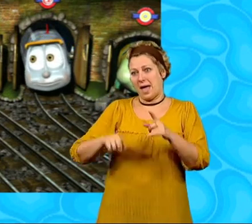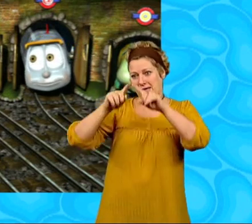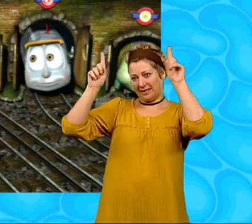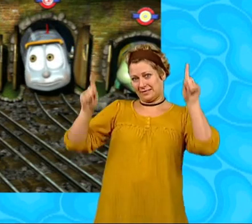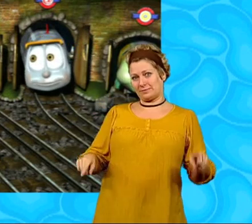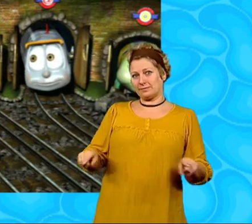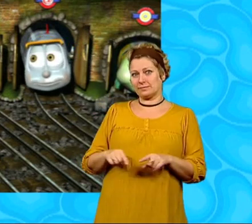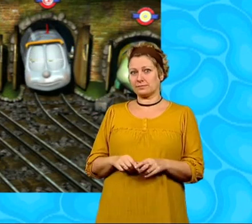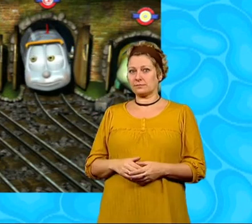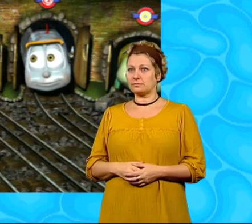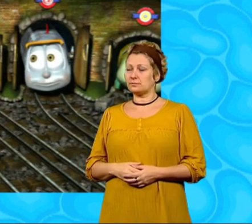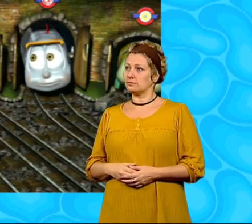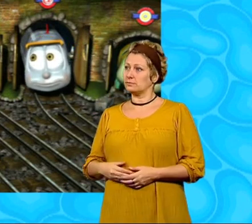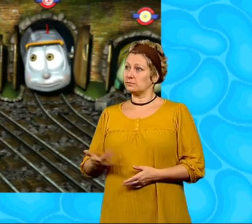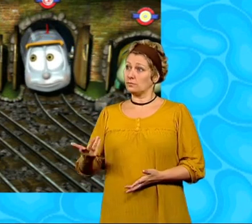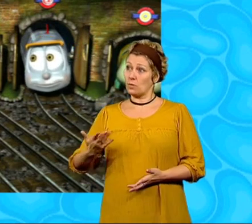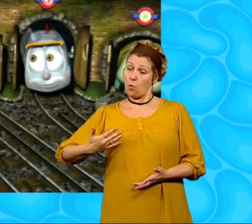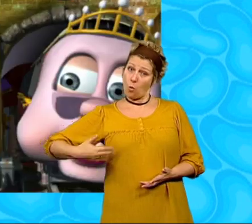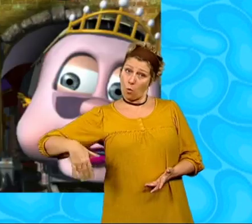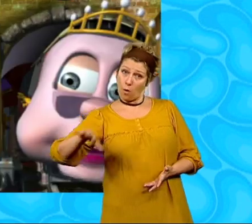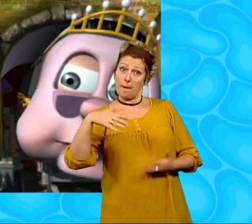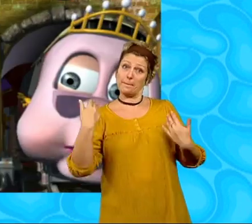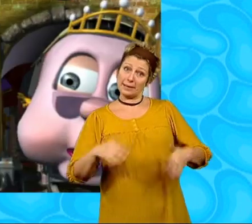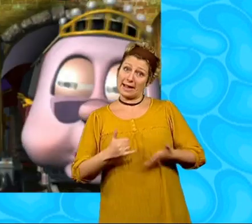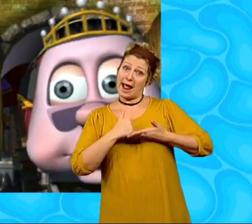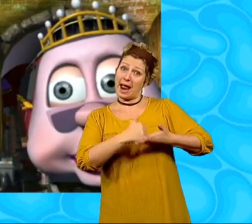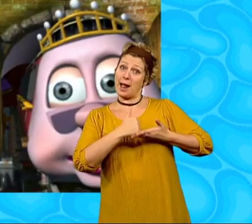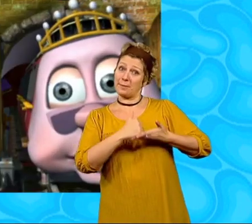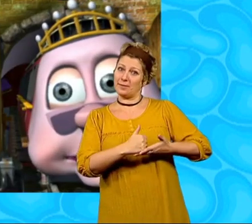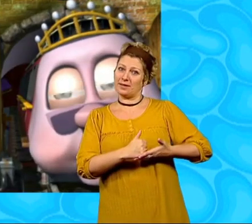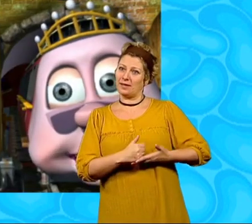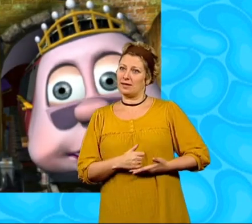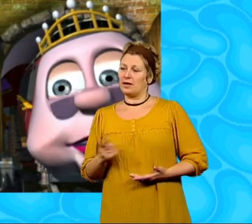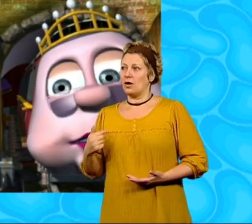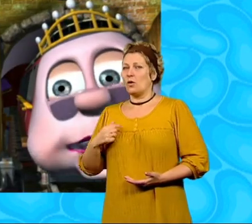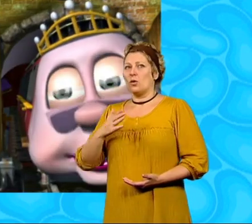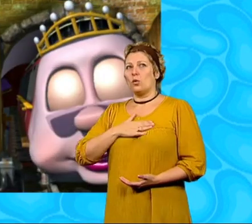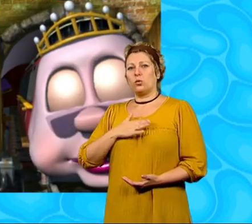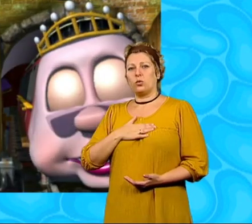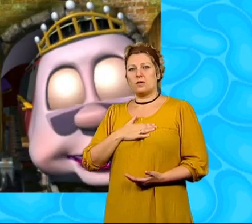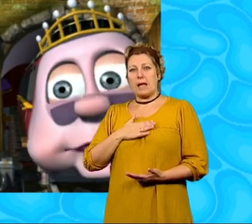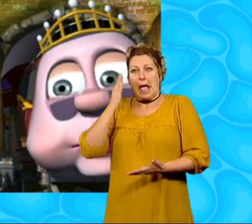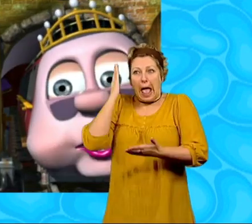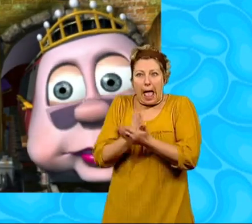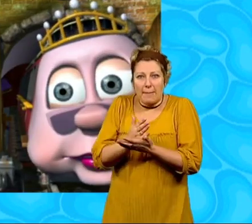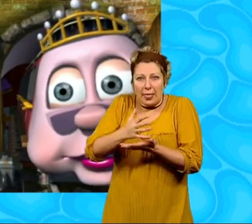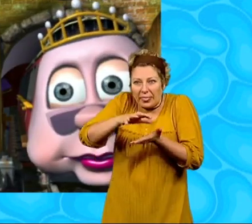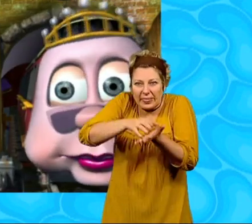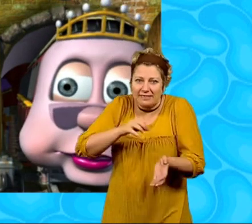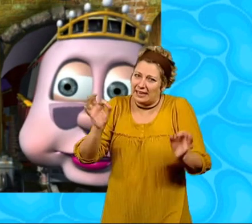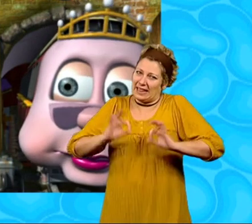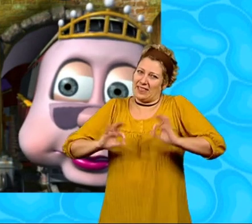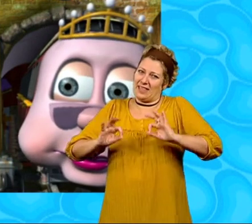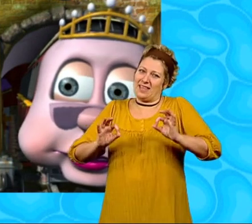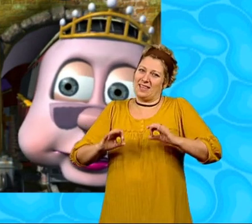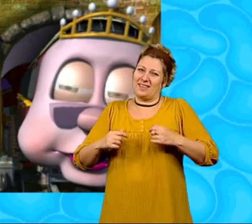Well, we all did our bit. I'm so glad there weren't any real thieves. Of